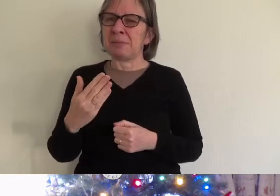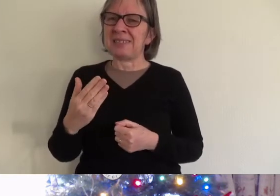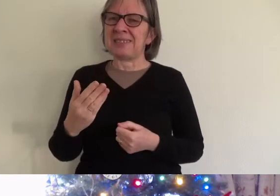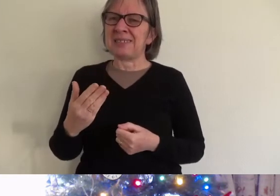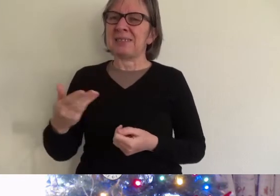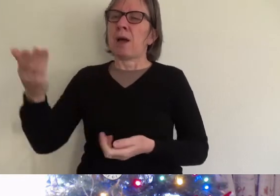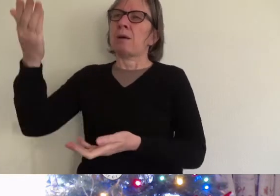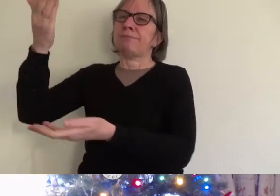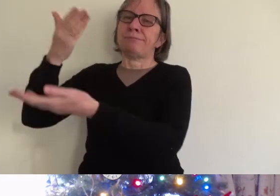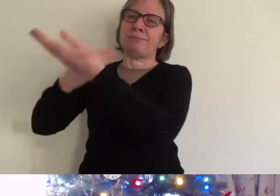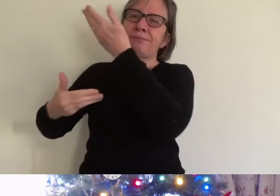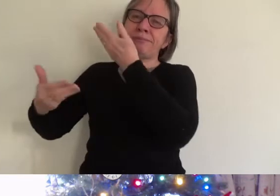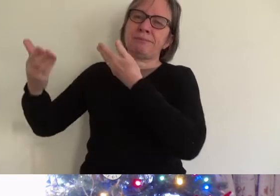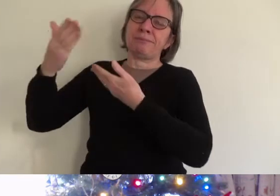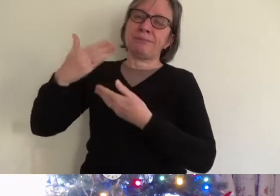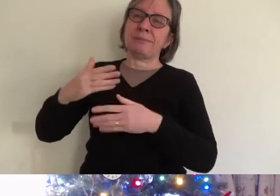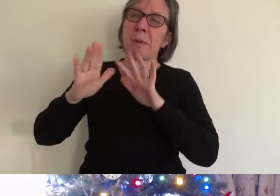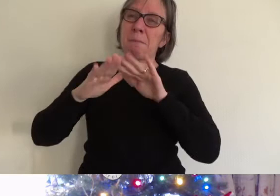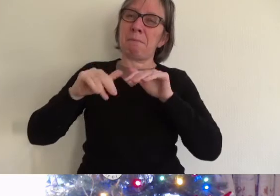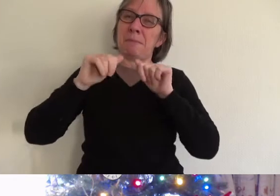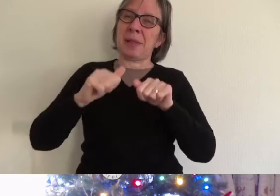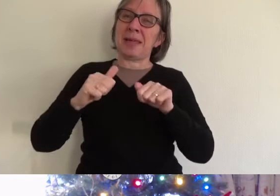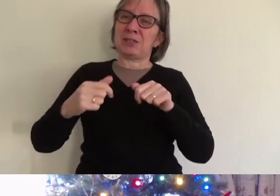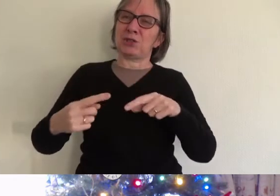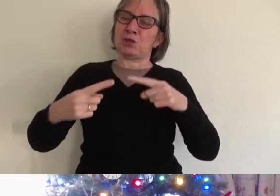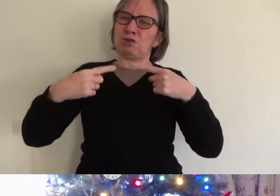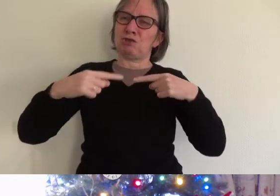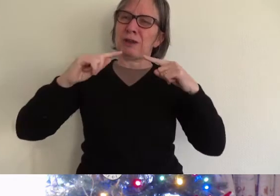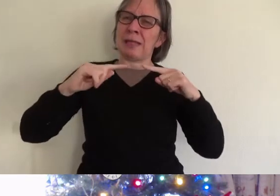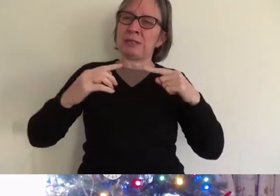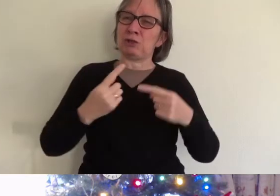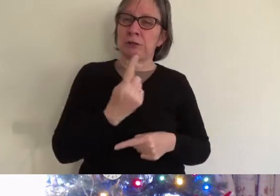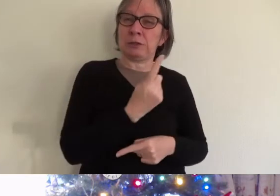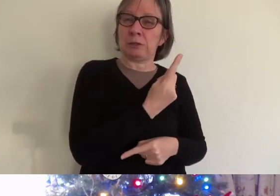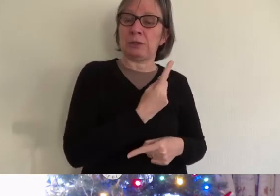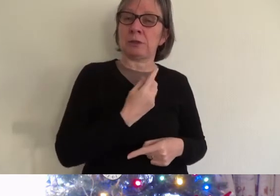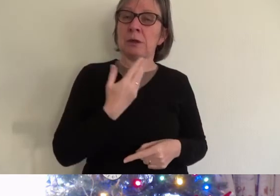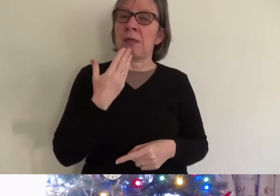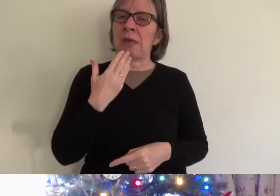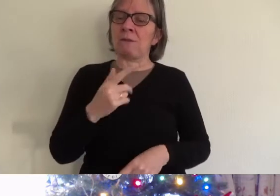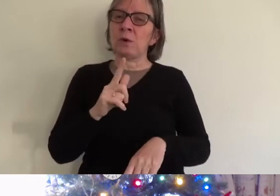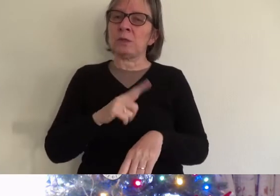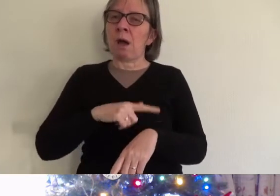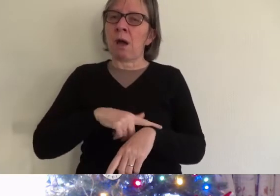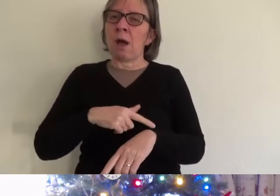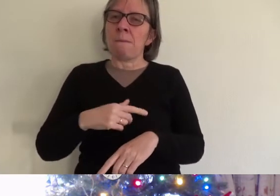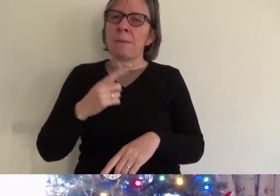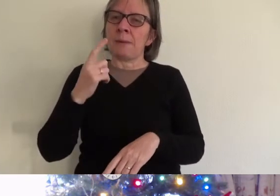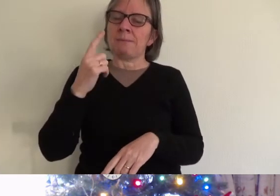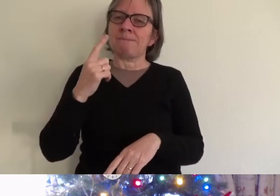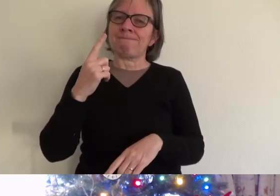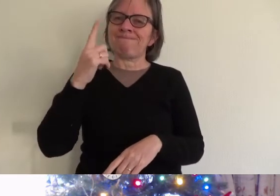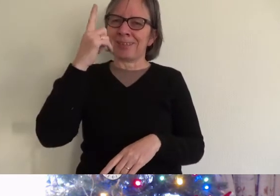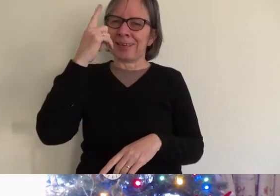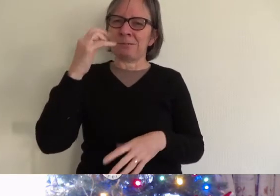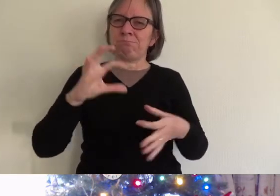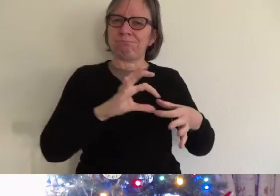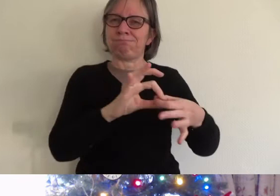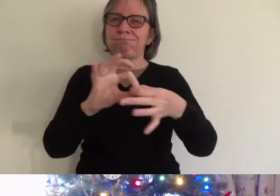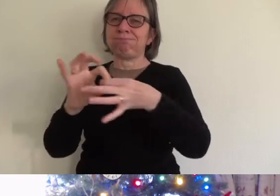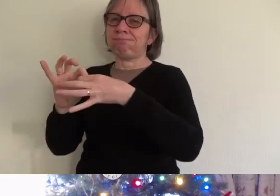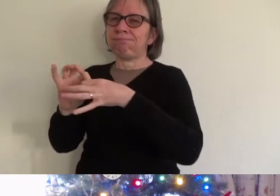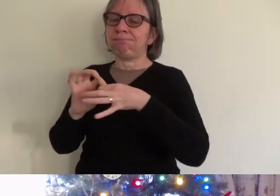of us, encourage us, bless us, challenge us, Lord. Thank you for this time that we can spend together.